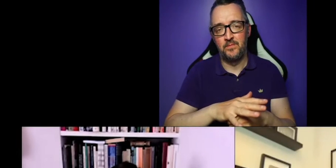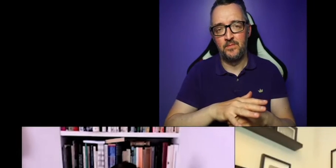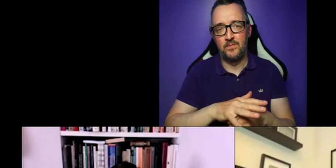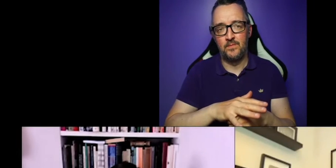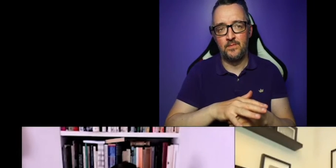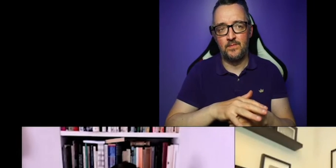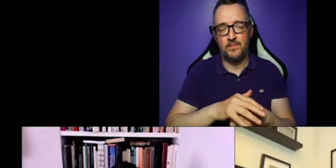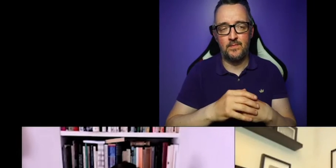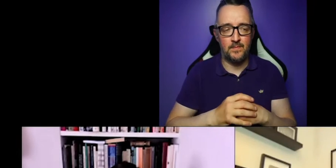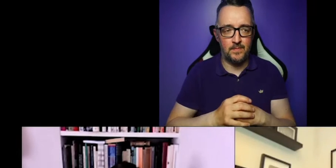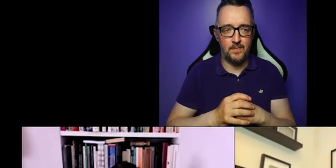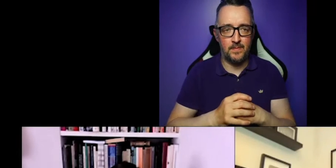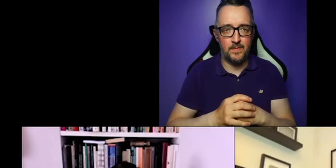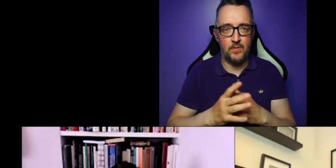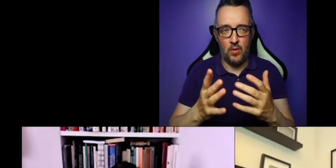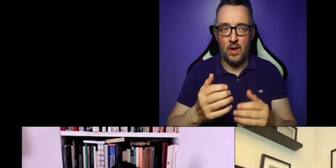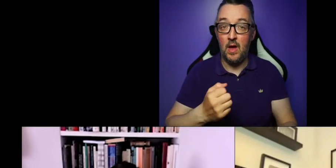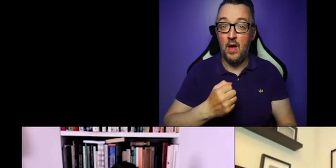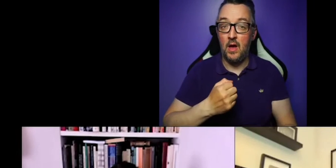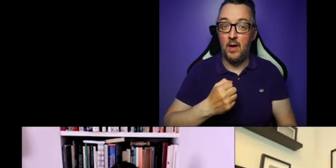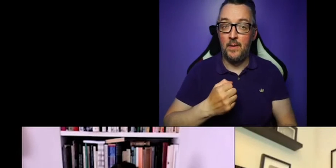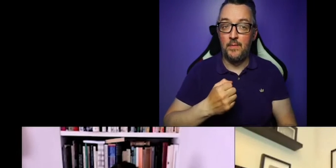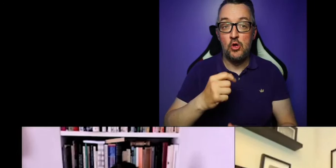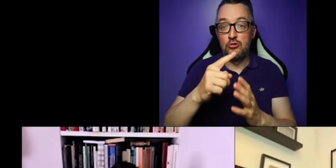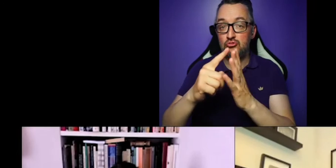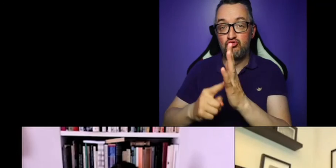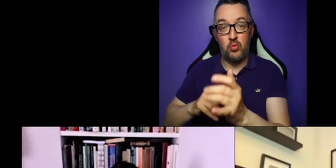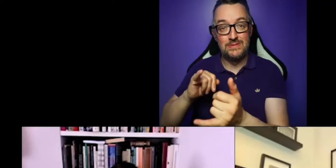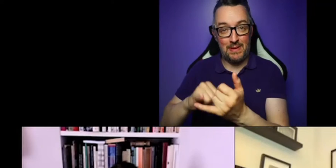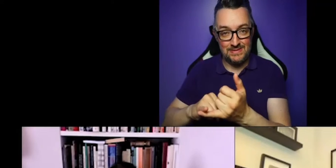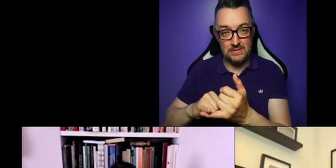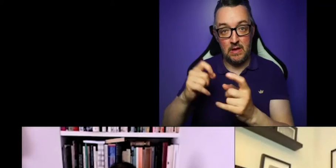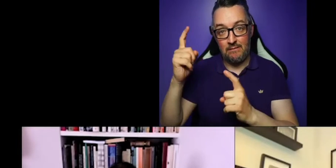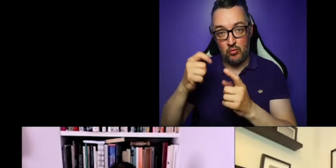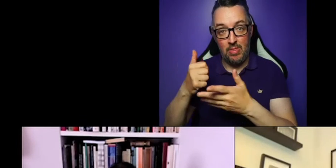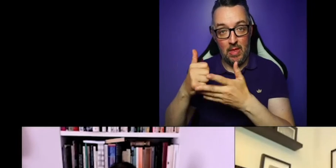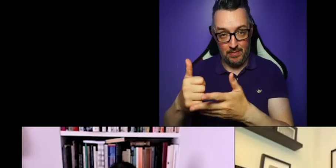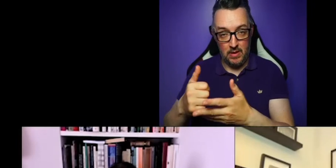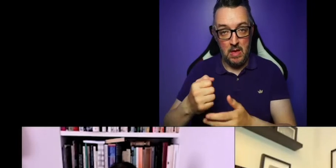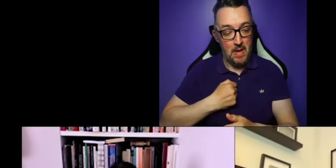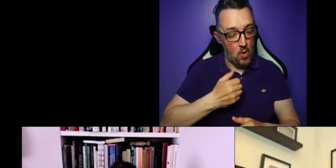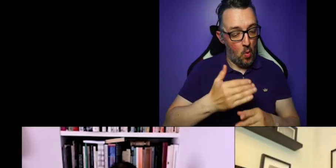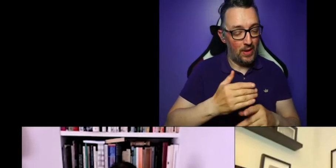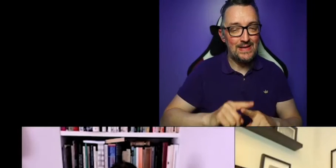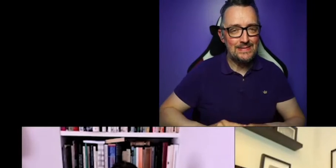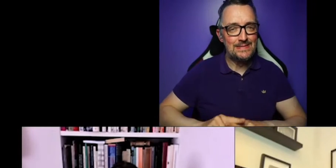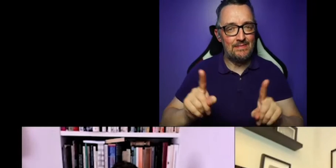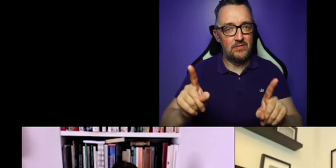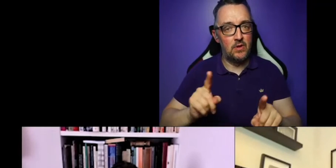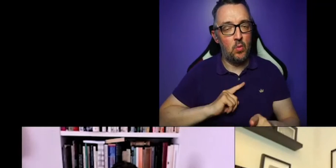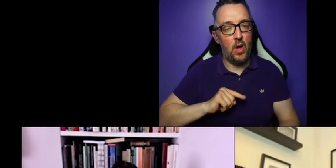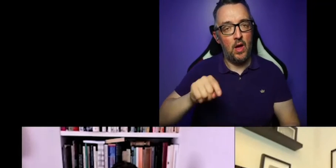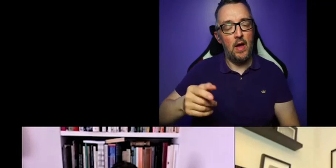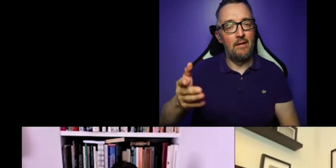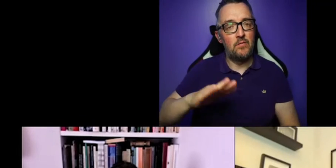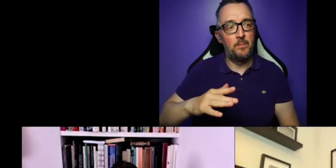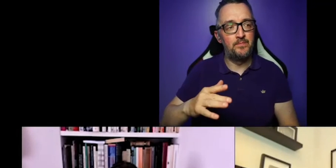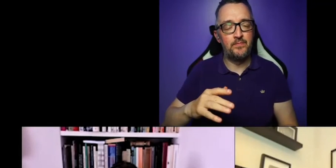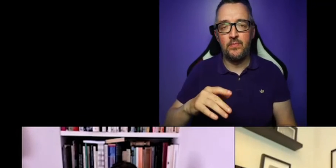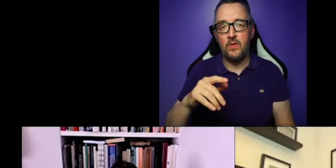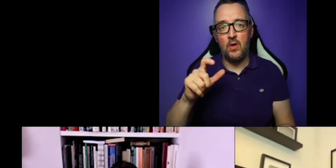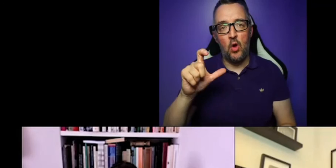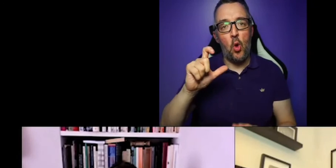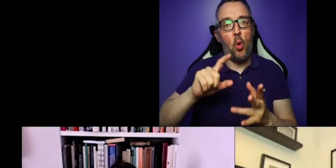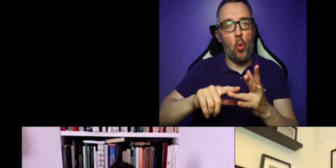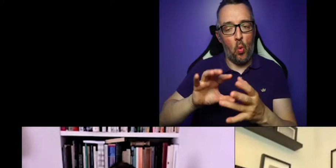But I suppose my work differs from Jo Spence's in that her practice evolved from a co-counseling